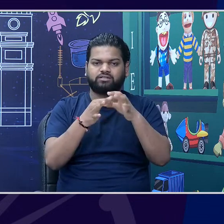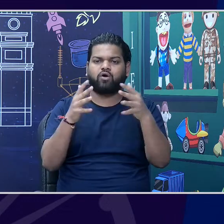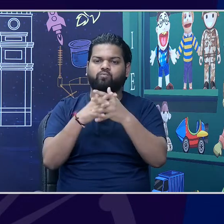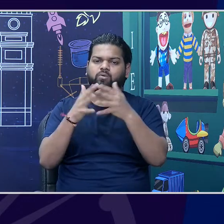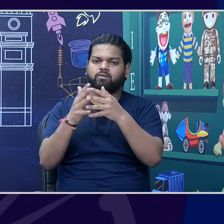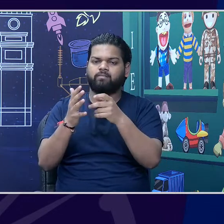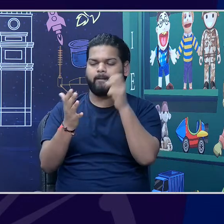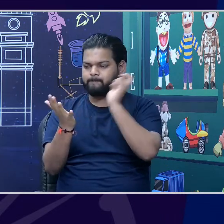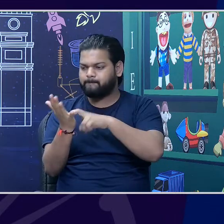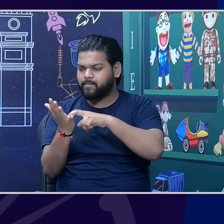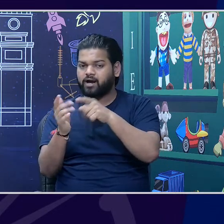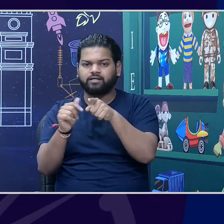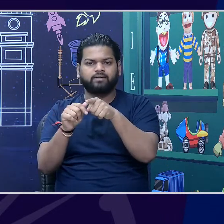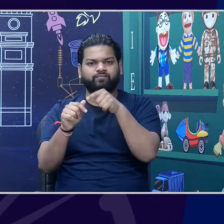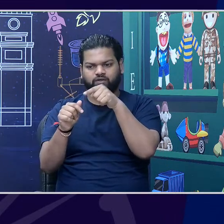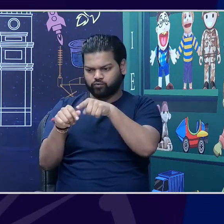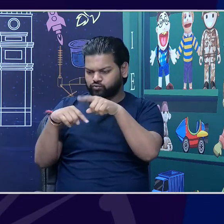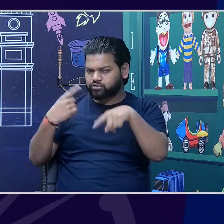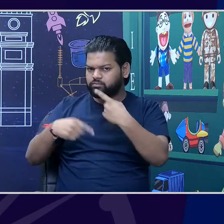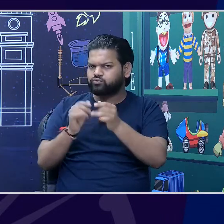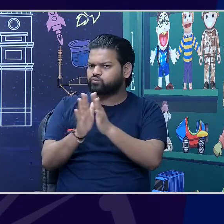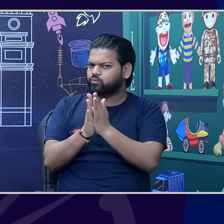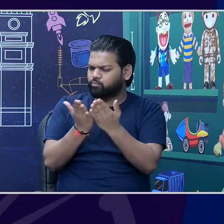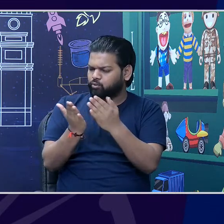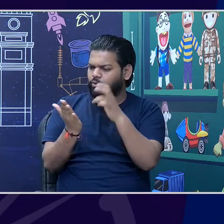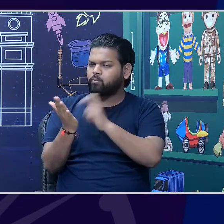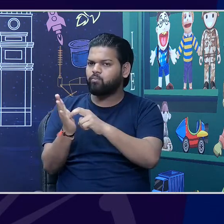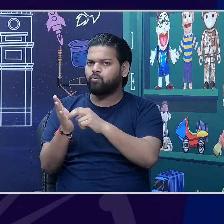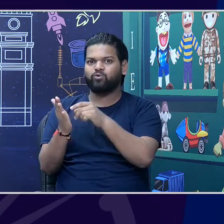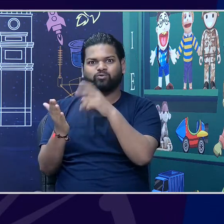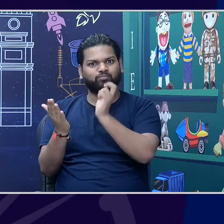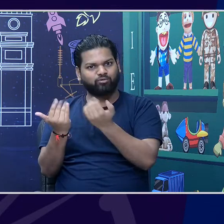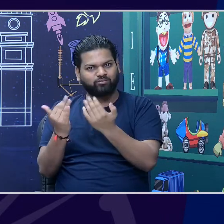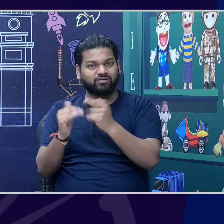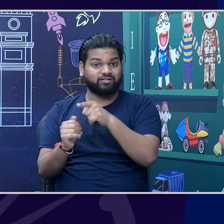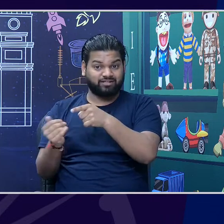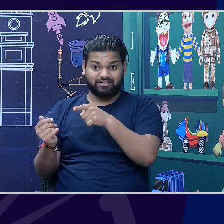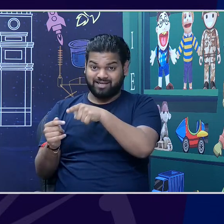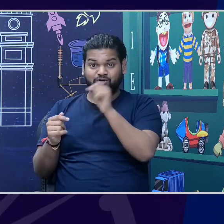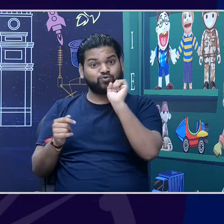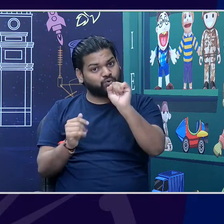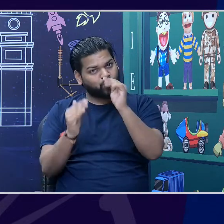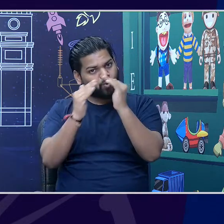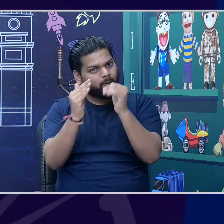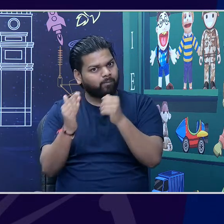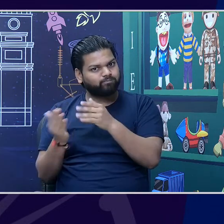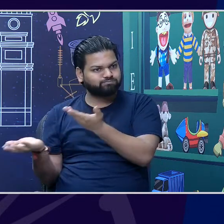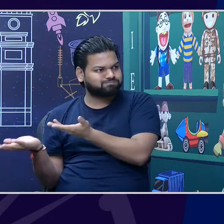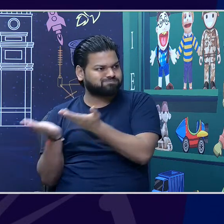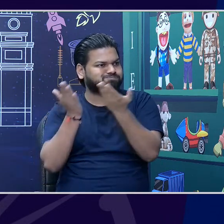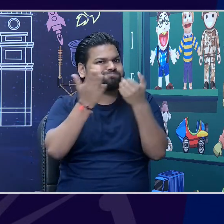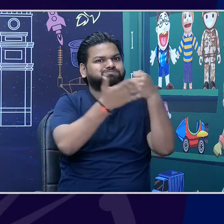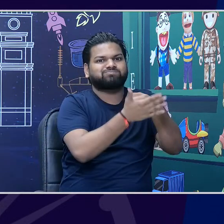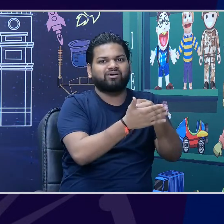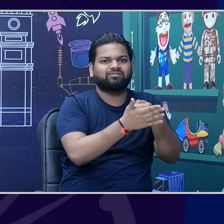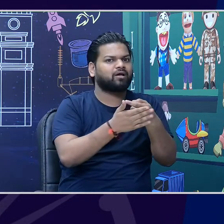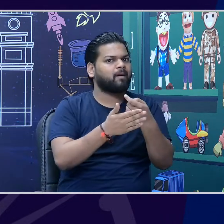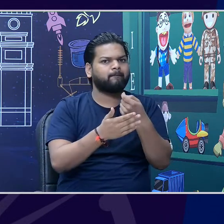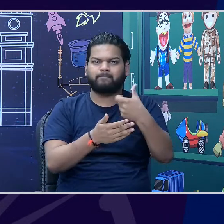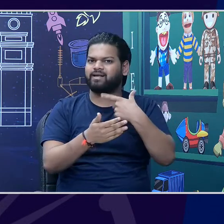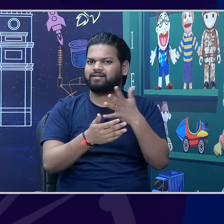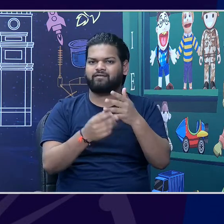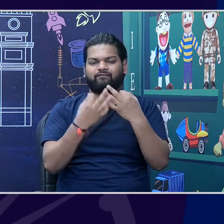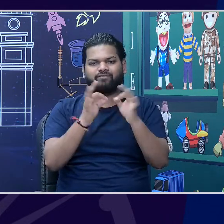ncertbooks.ncert.gov.in, and these books will be delivered at your doorstep with no delivery fee. And if you want the soft copy of the books in the PDF version, can